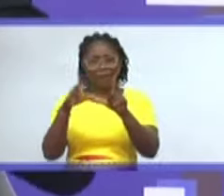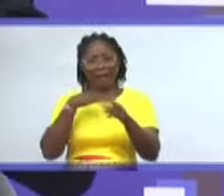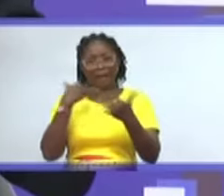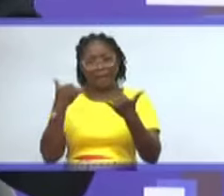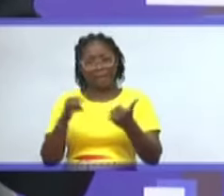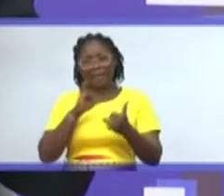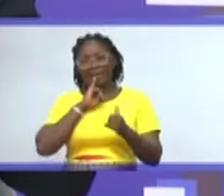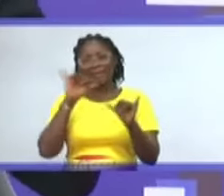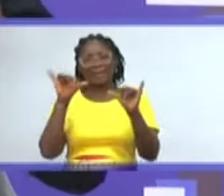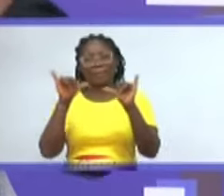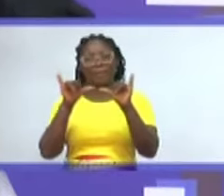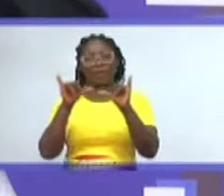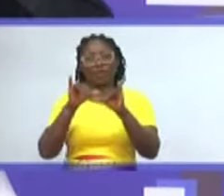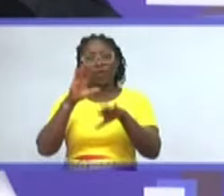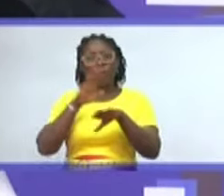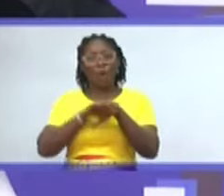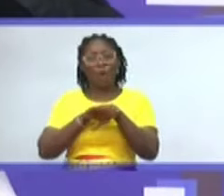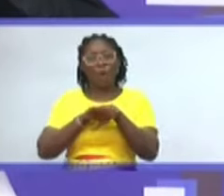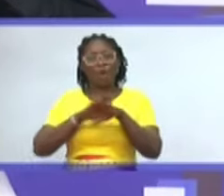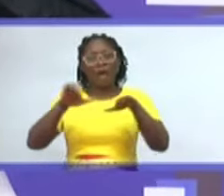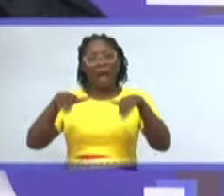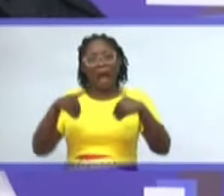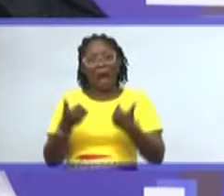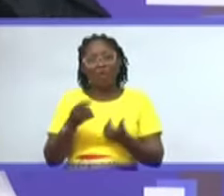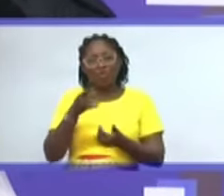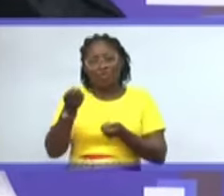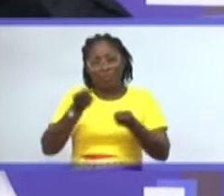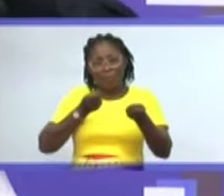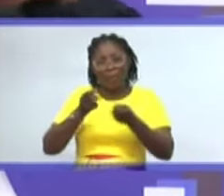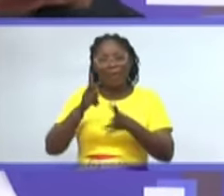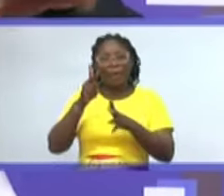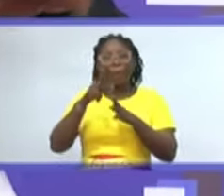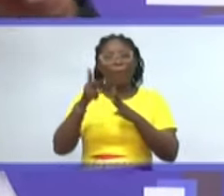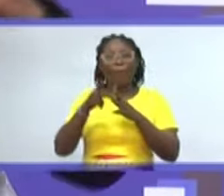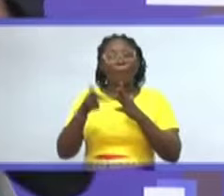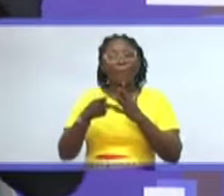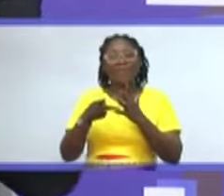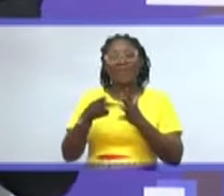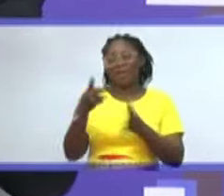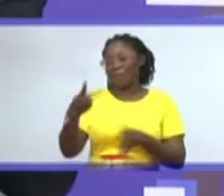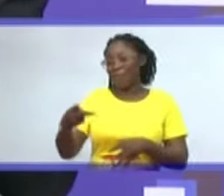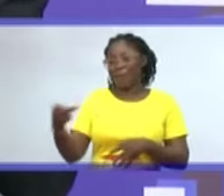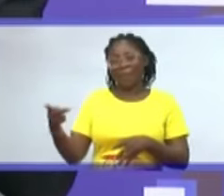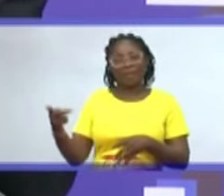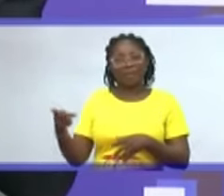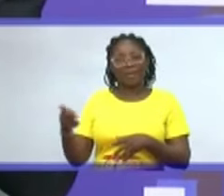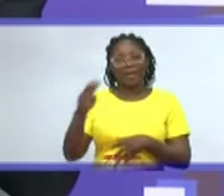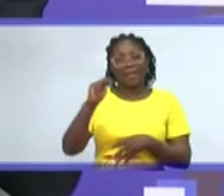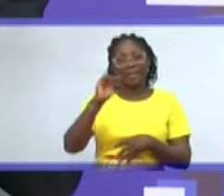is measured on how you manage public assets. Nepotism,